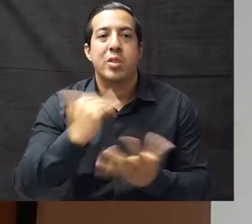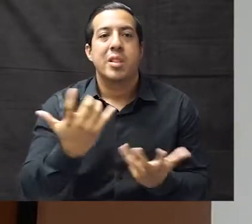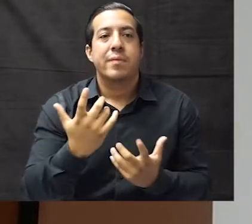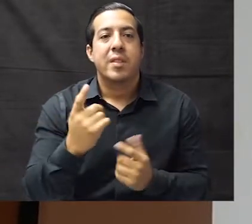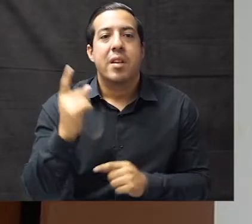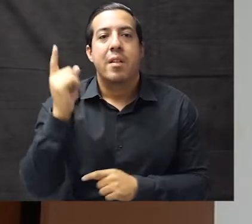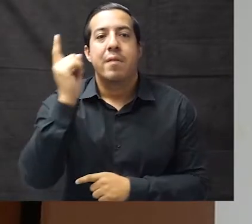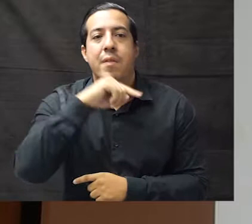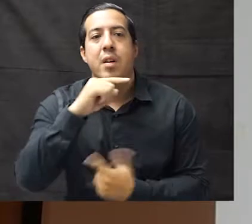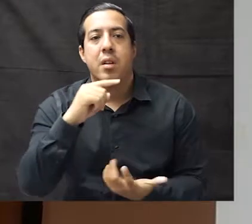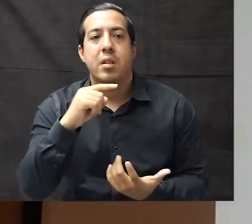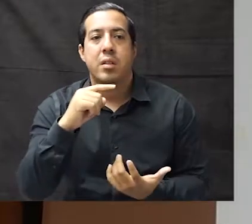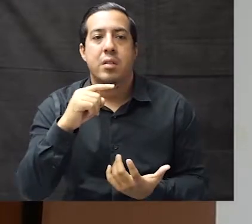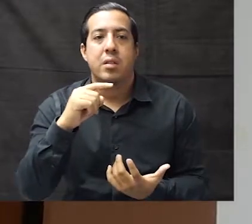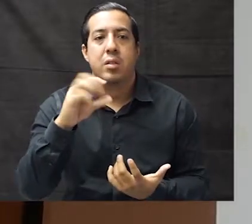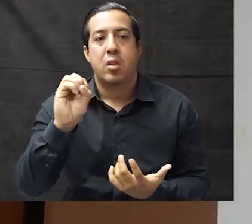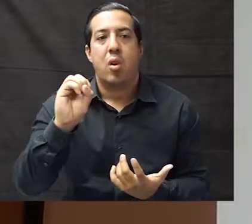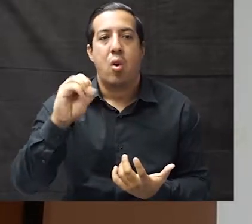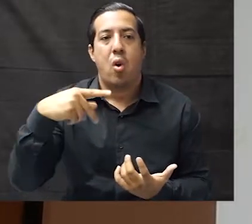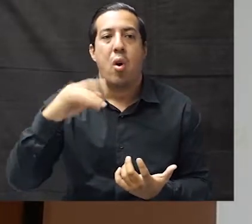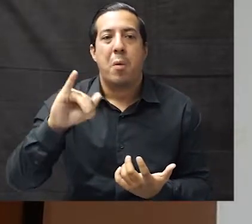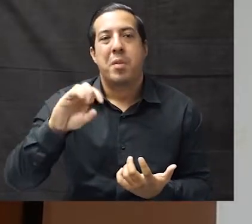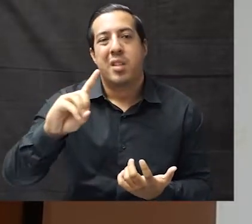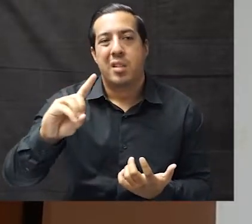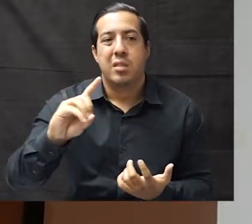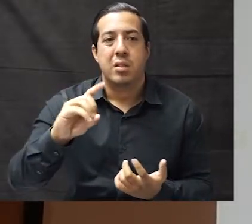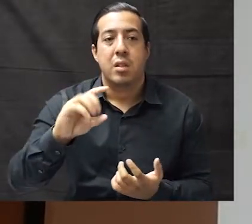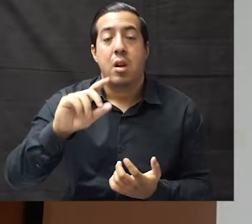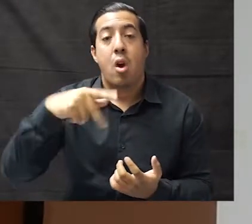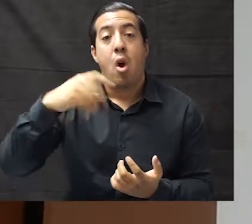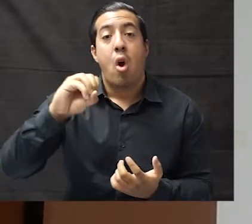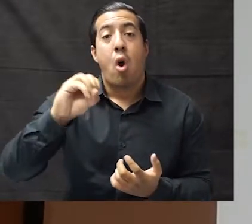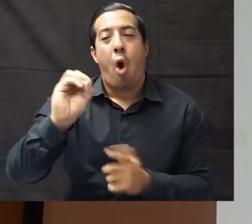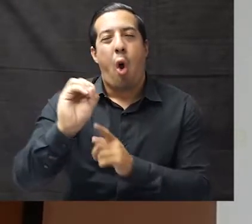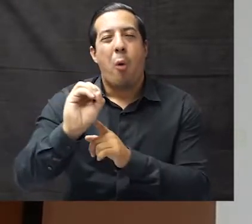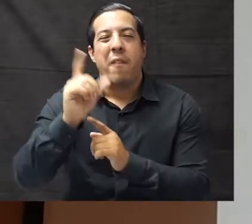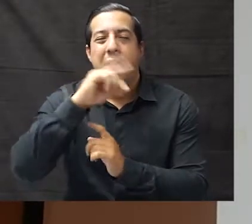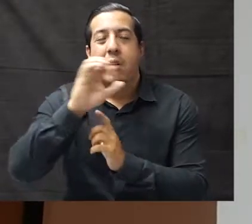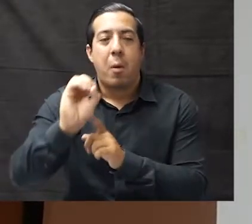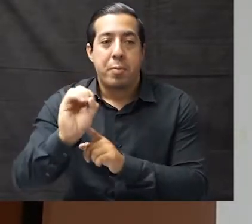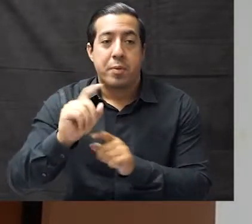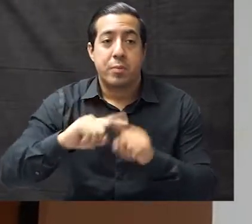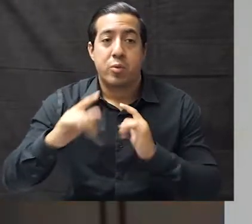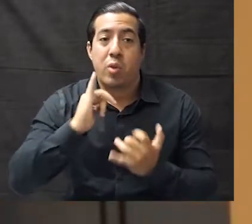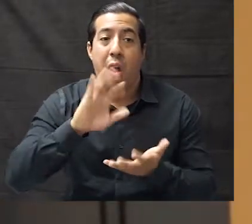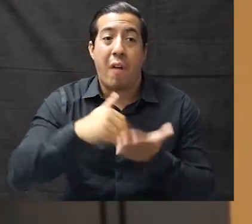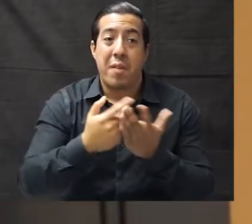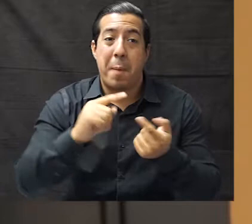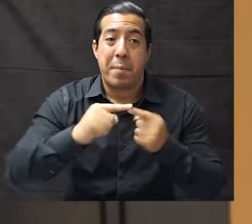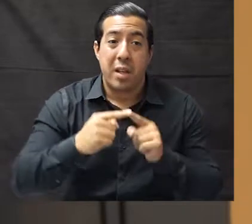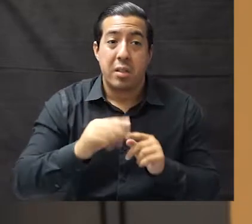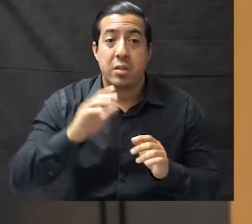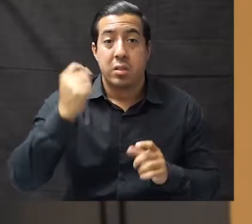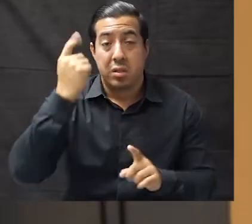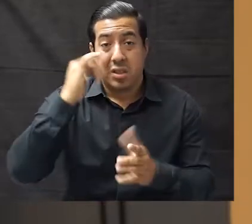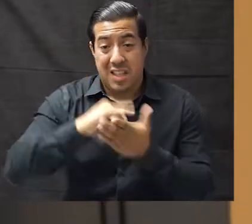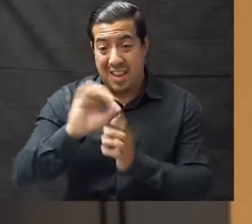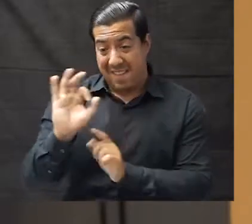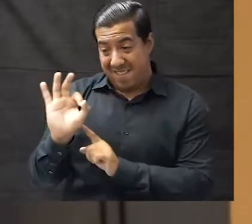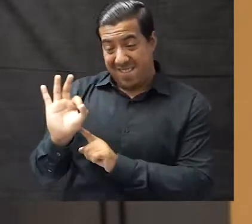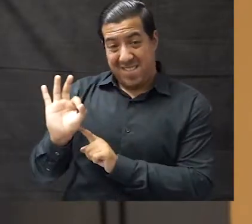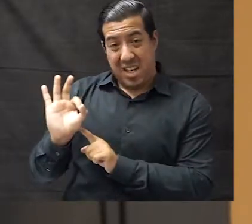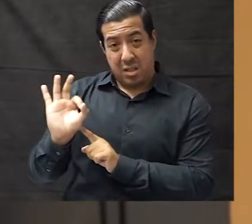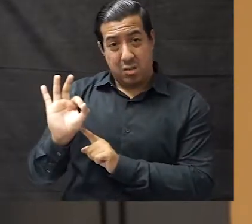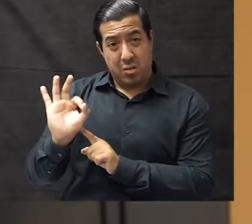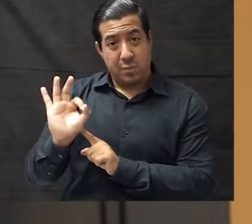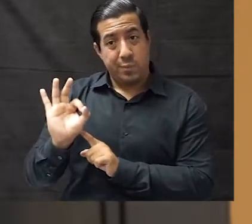skin. So keep that in mind when we're talking about the fentanyl flyer and why people are worried about fentanyl. Because under the right